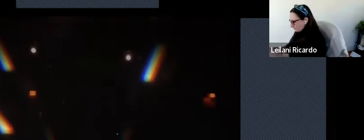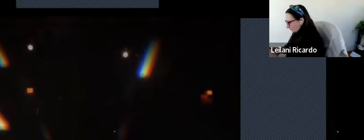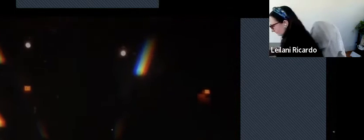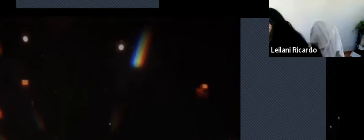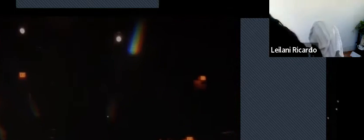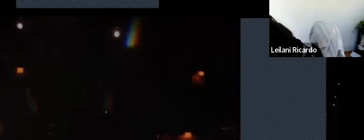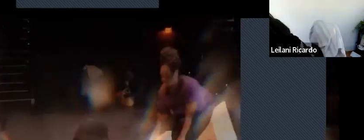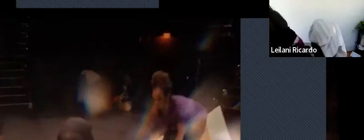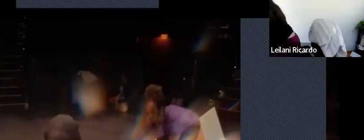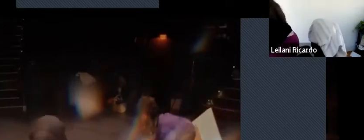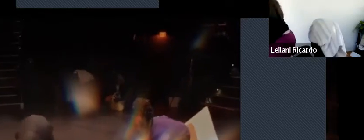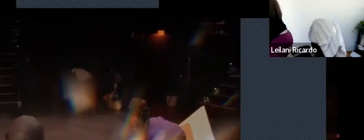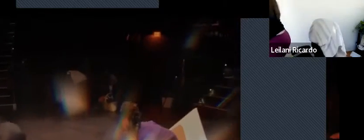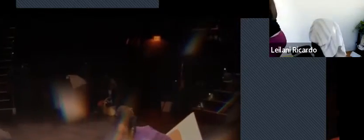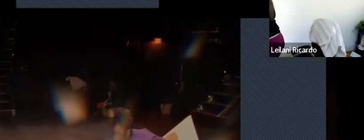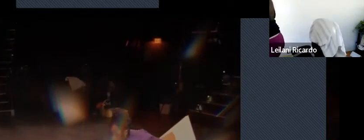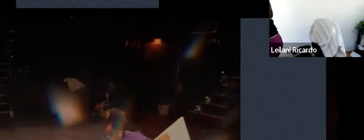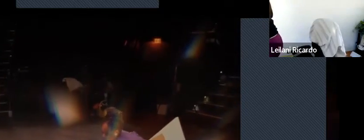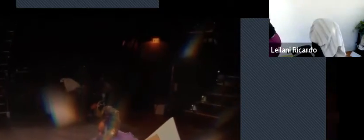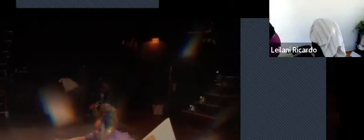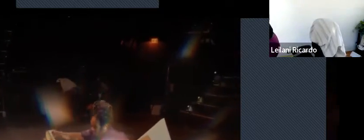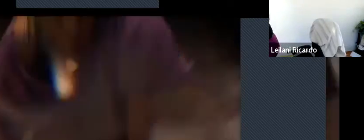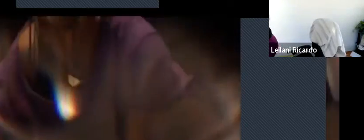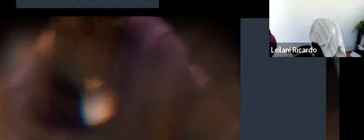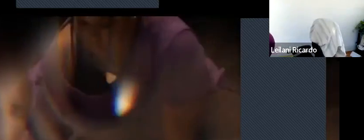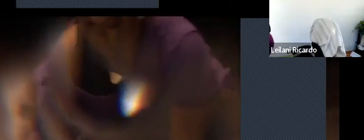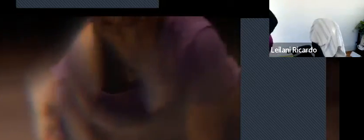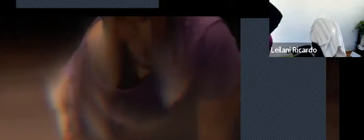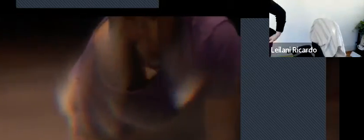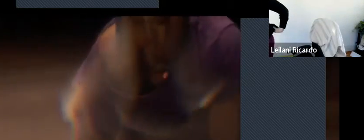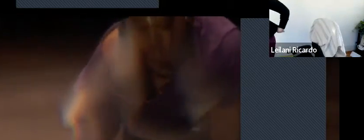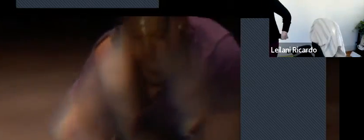life, empower me.